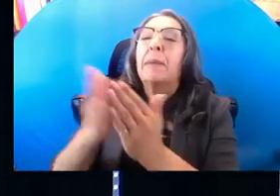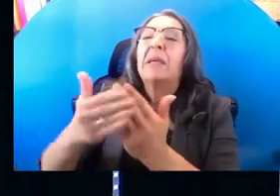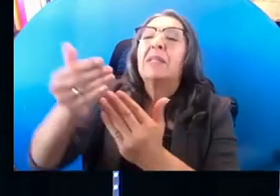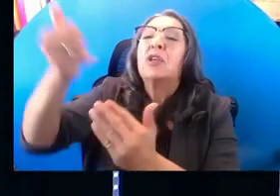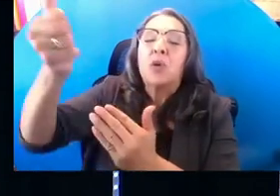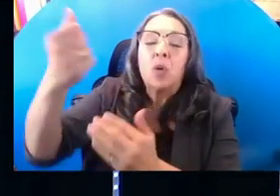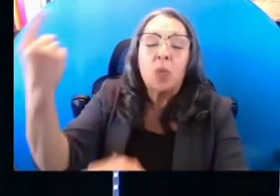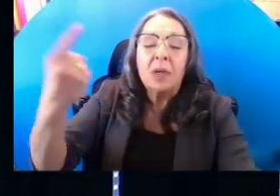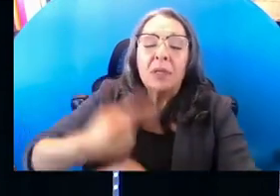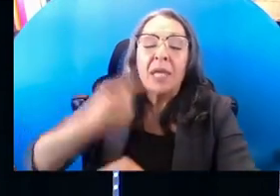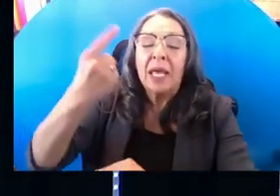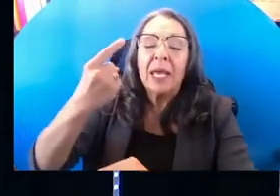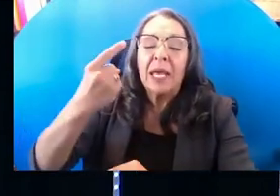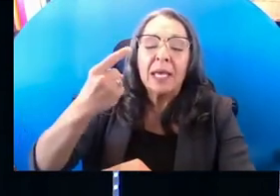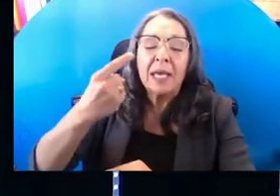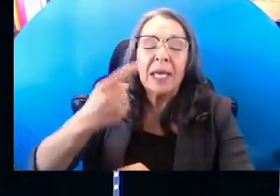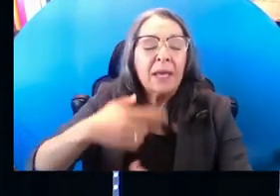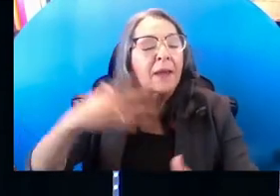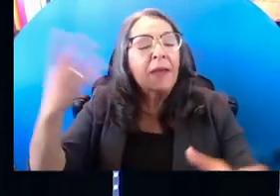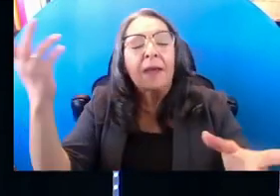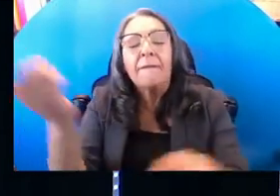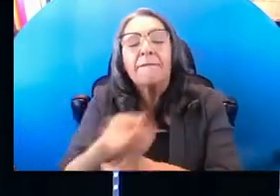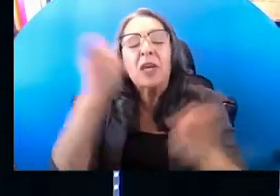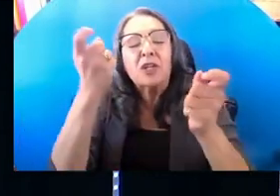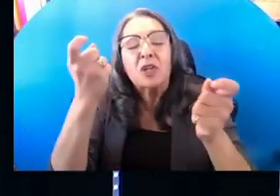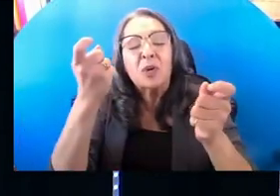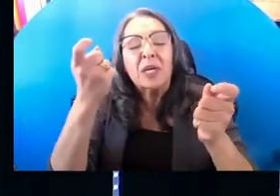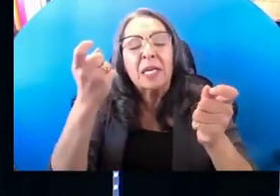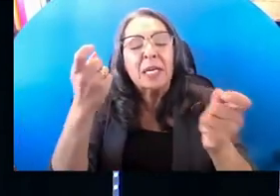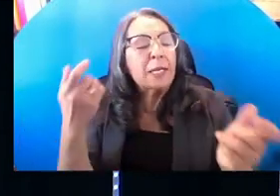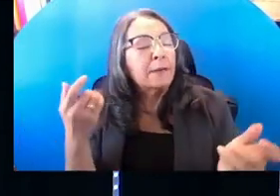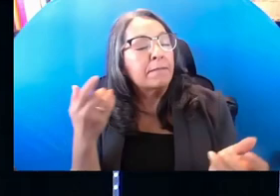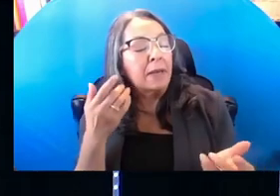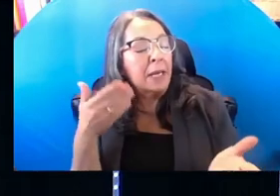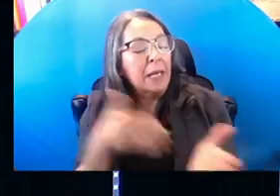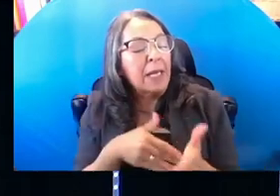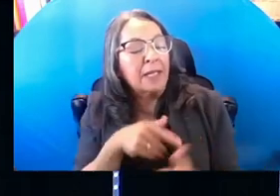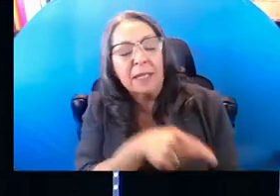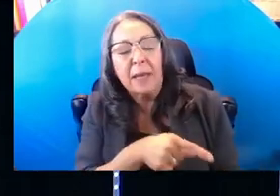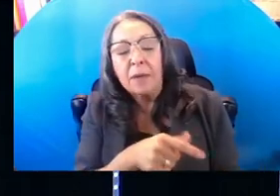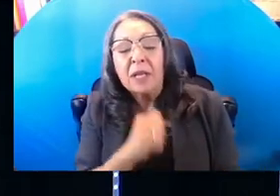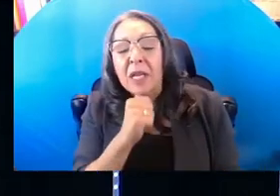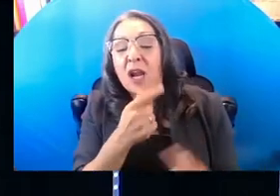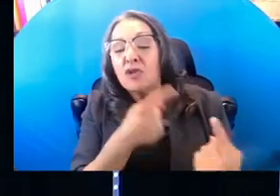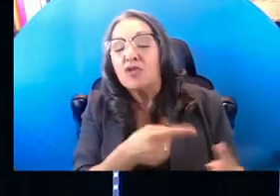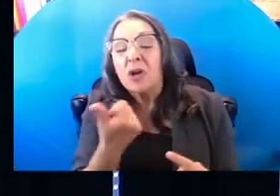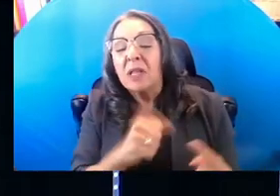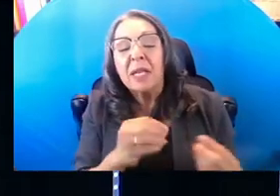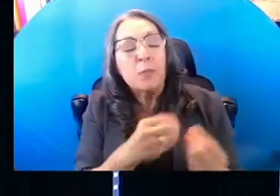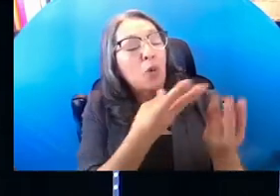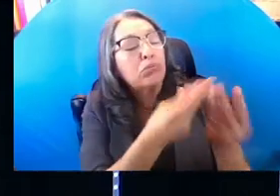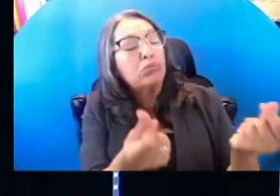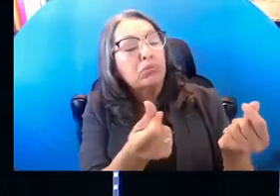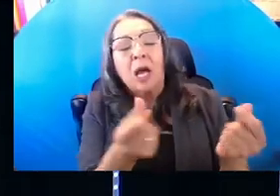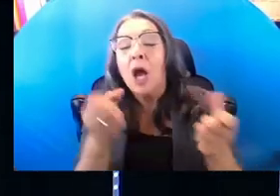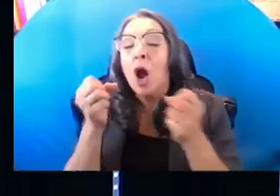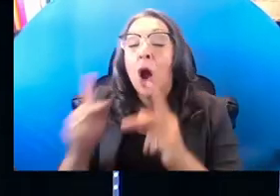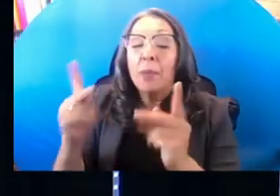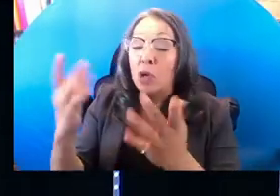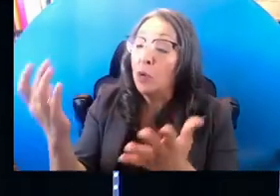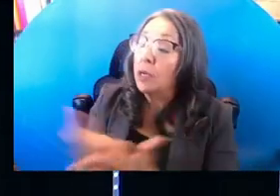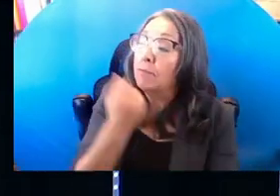can stand strong in victory over those. They won't be a struggle like they were before. It's opportunity for growth. That's a